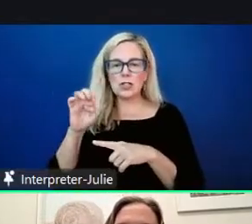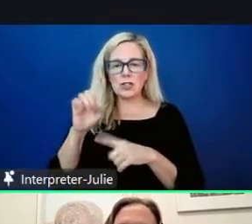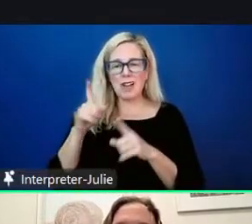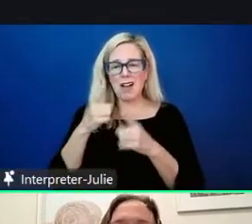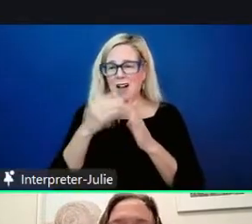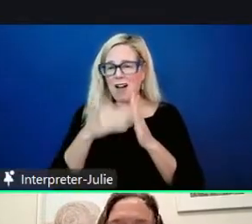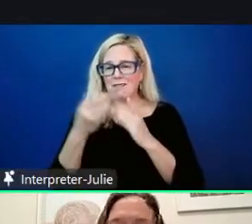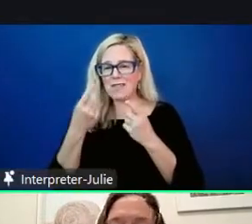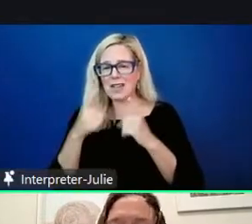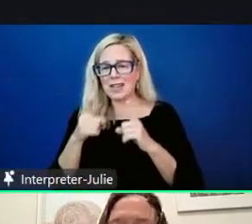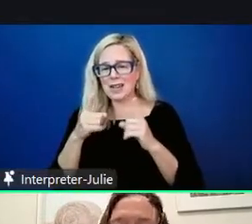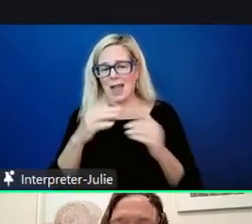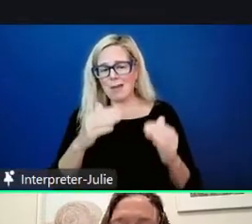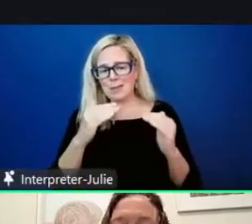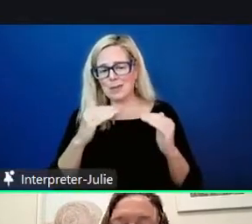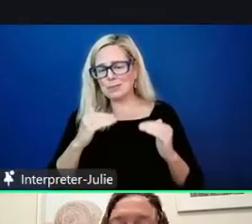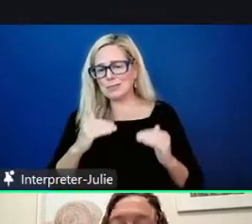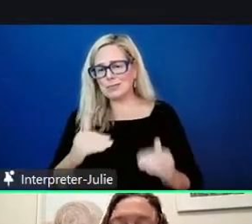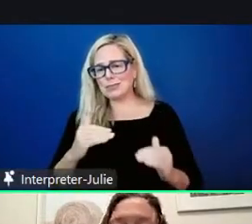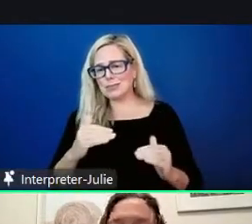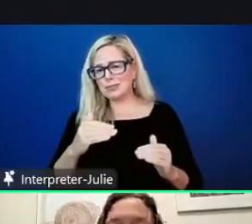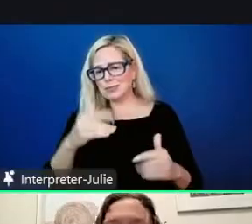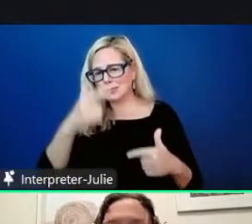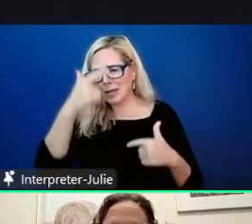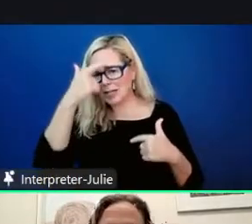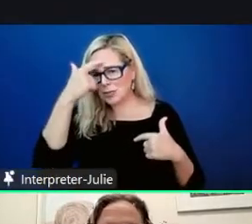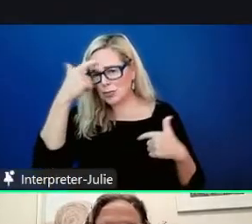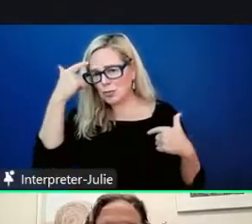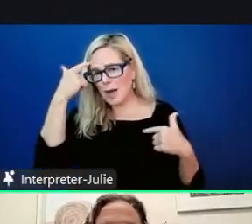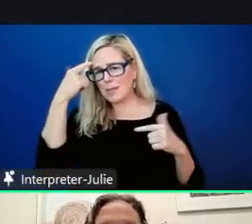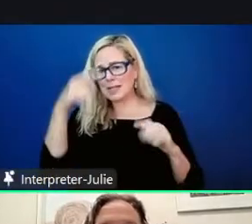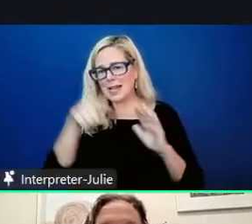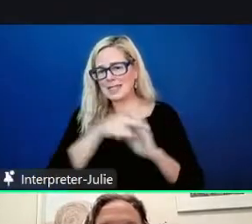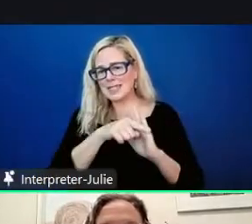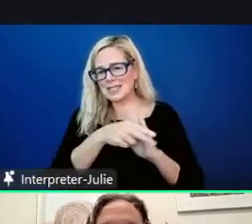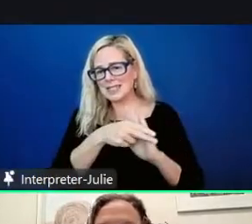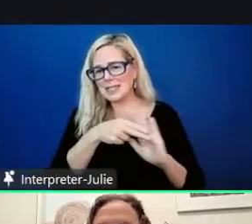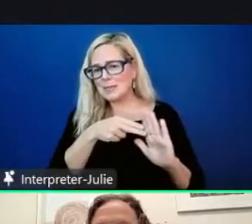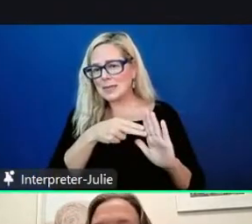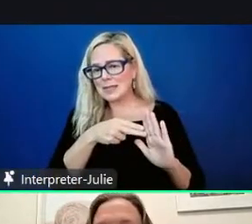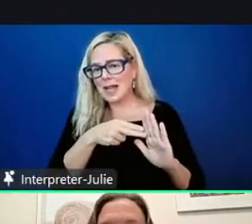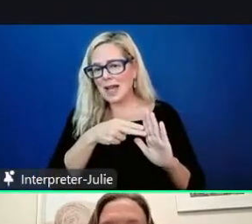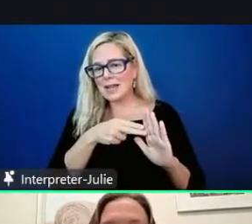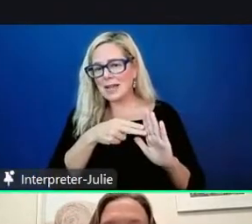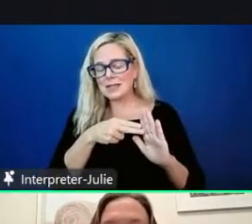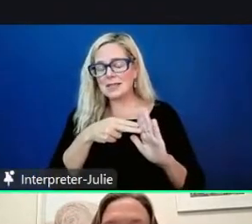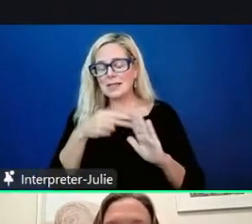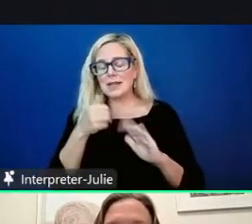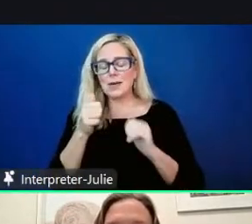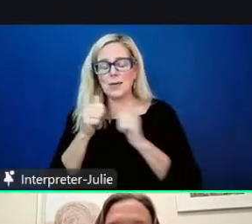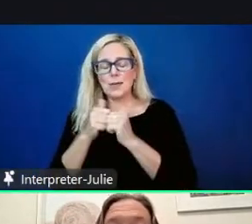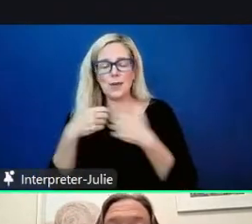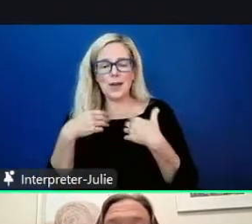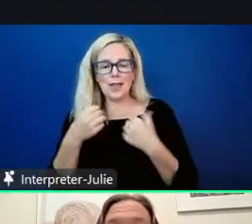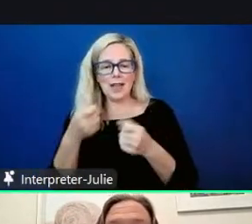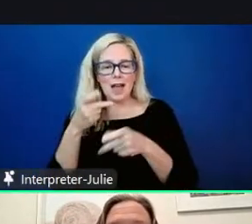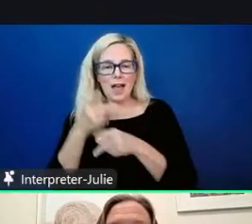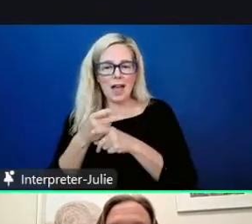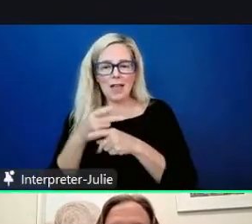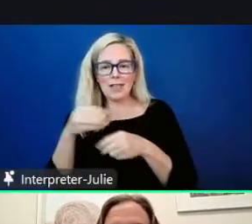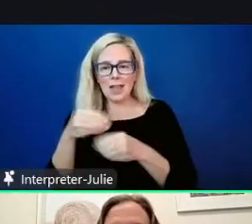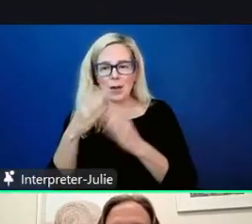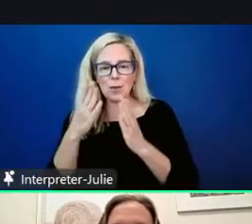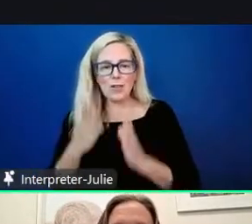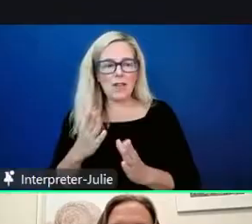and traumatized by healthcare providers. The zebra on this slide represents the EDS community,